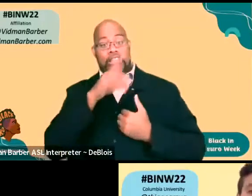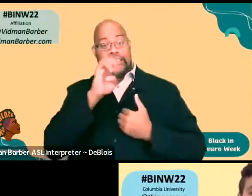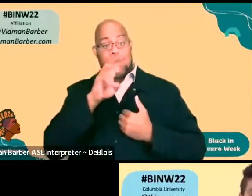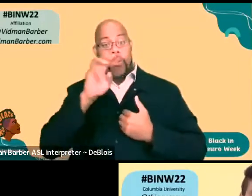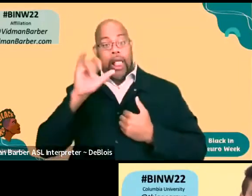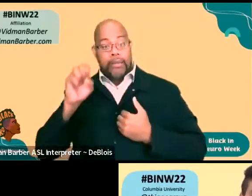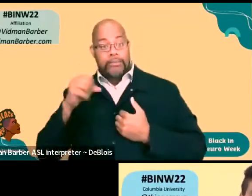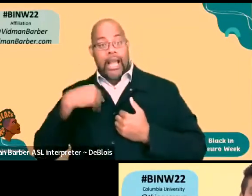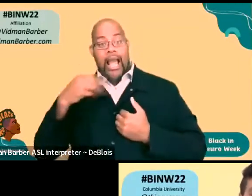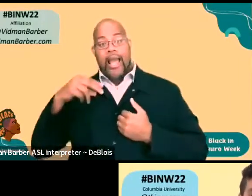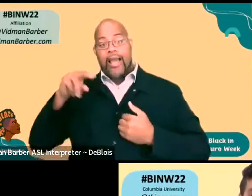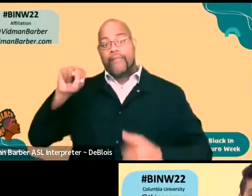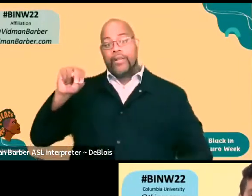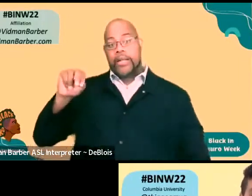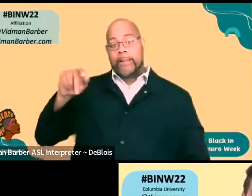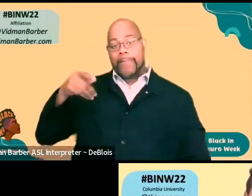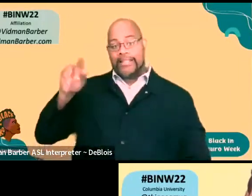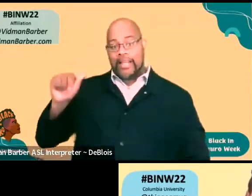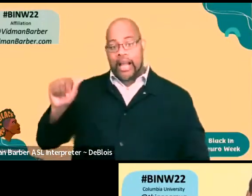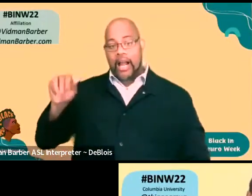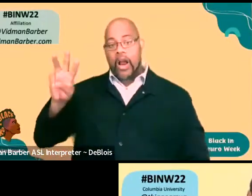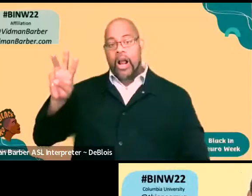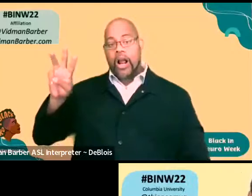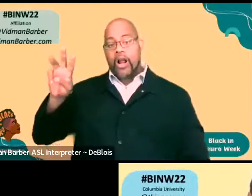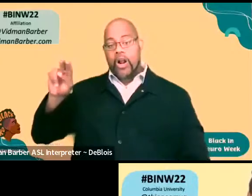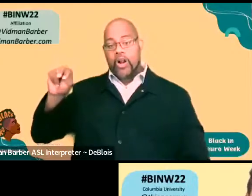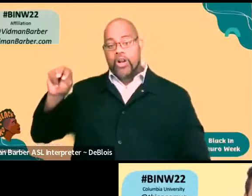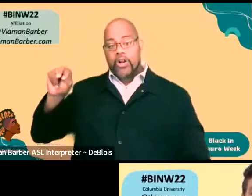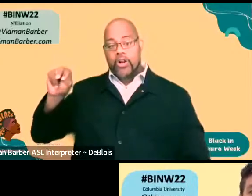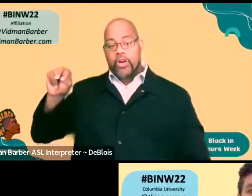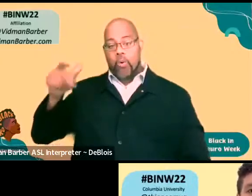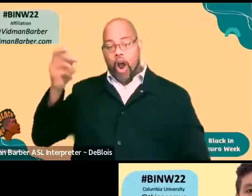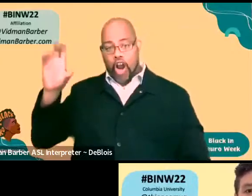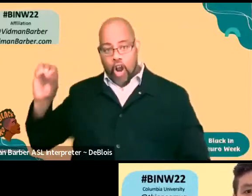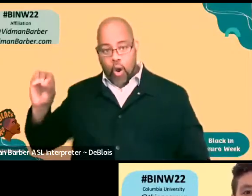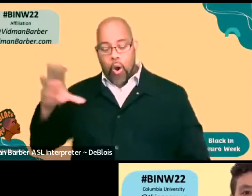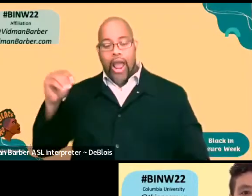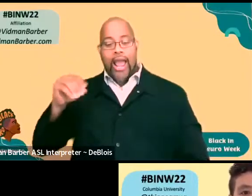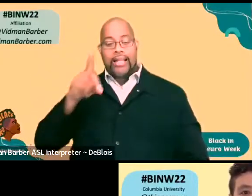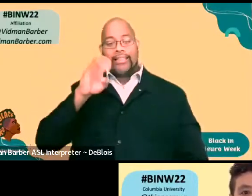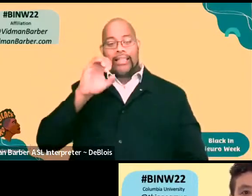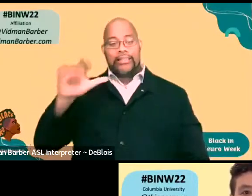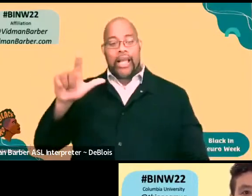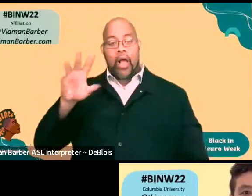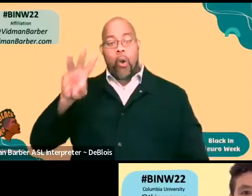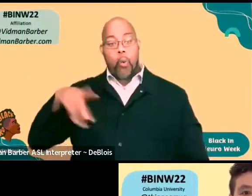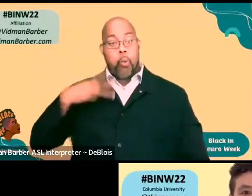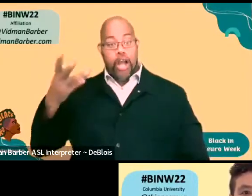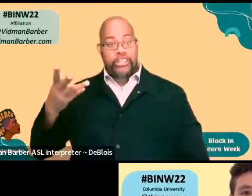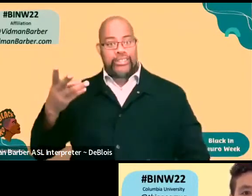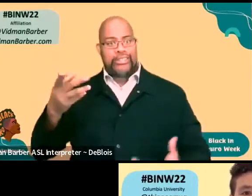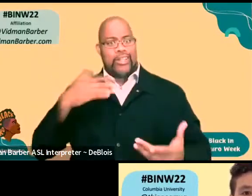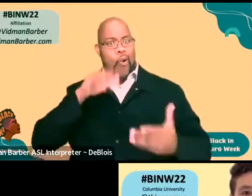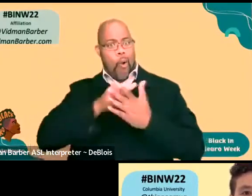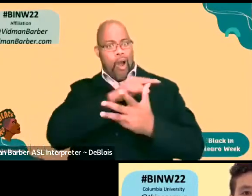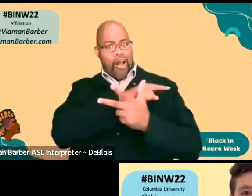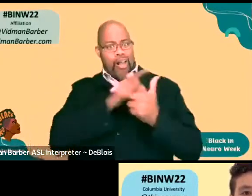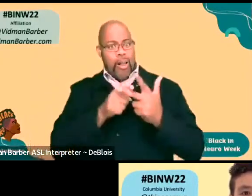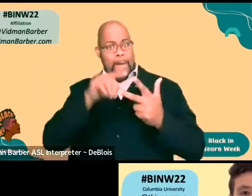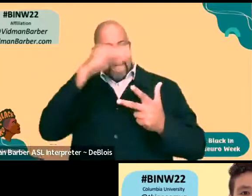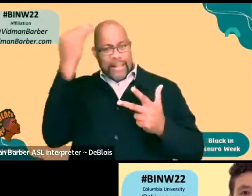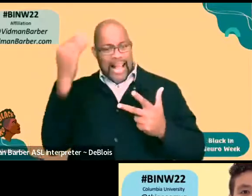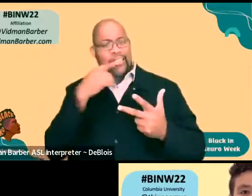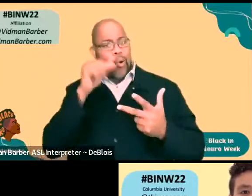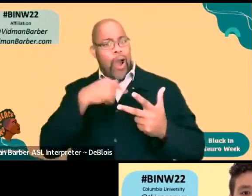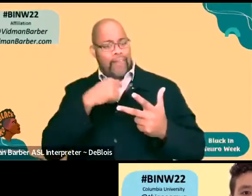there's the Lupita Nyong'o, and then there's the Denzel Washington, there are all these people, but they are all considered Black, then hopefully it taps into people like, oh